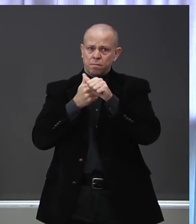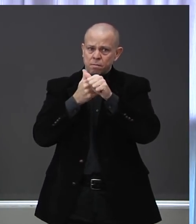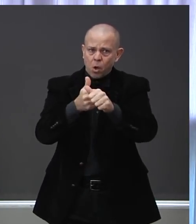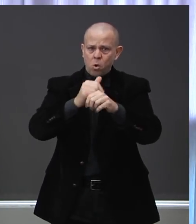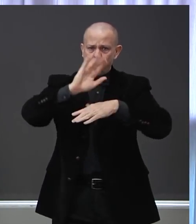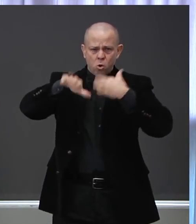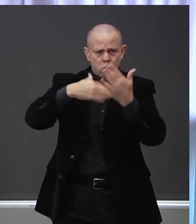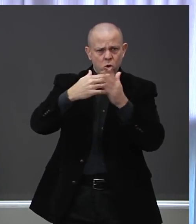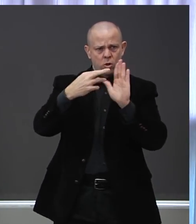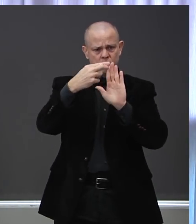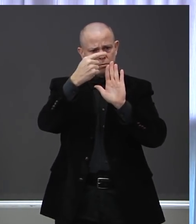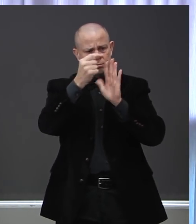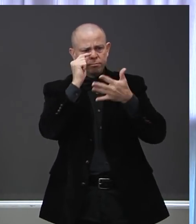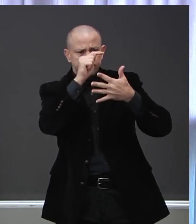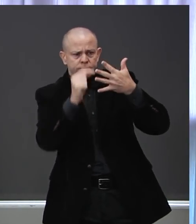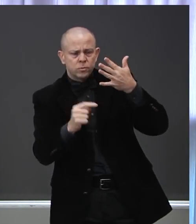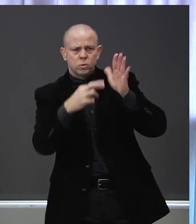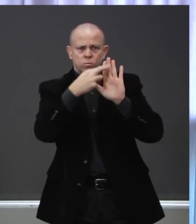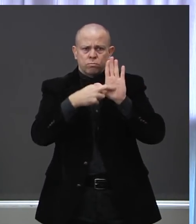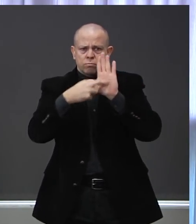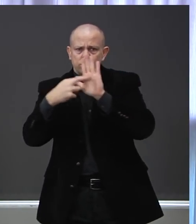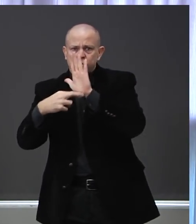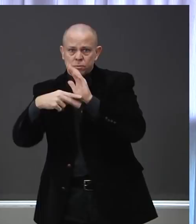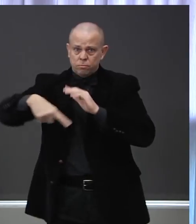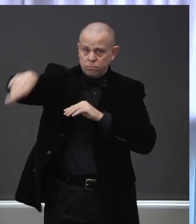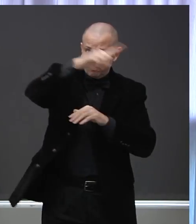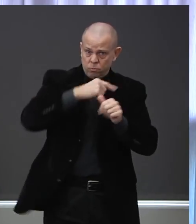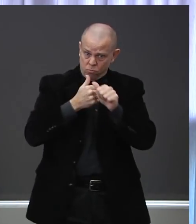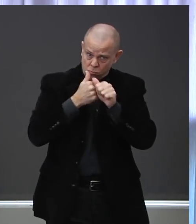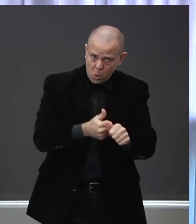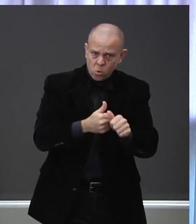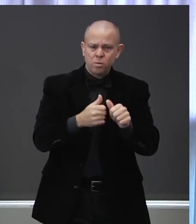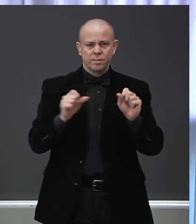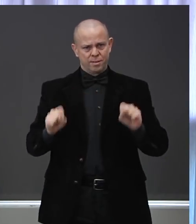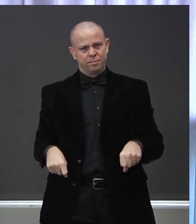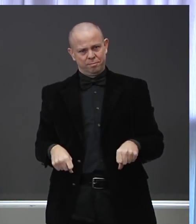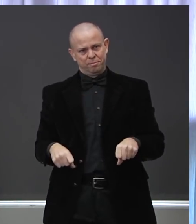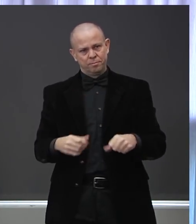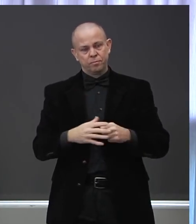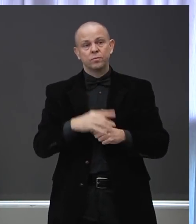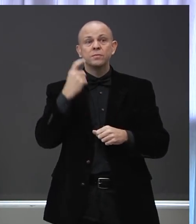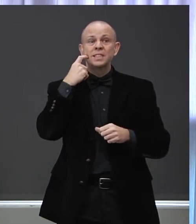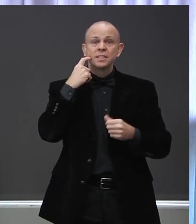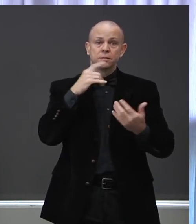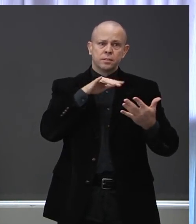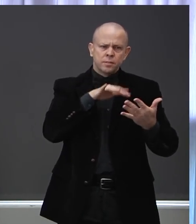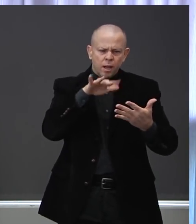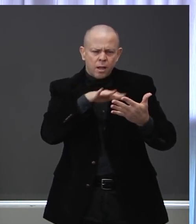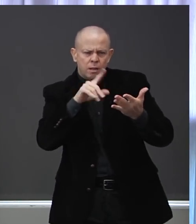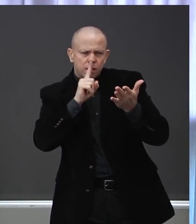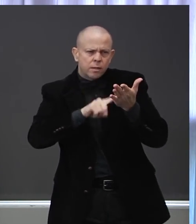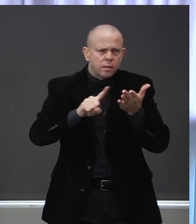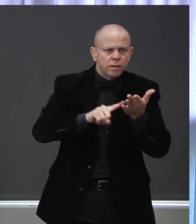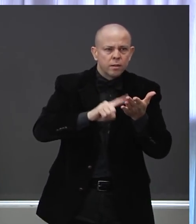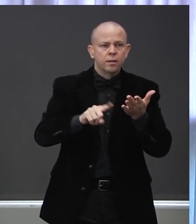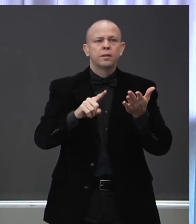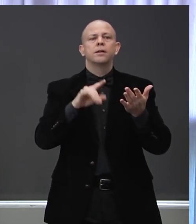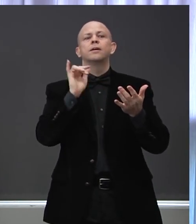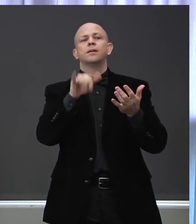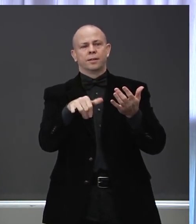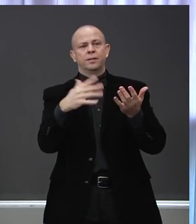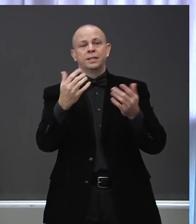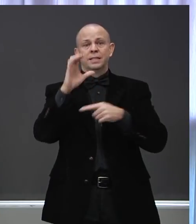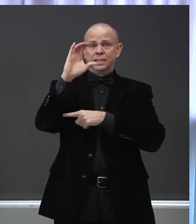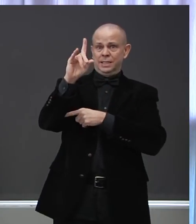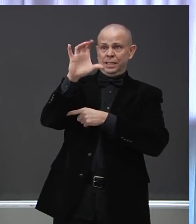Oregon. These metrics are based on recent studies and data. They align to the CDC guidelines. They're in